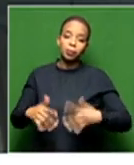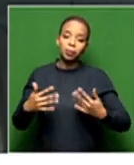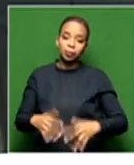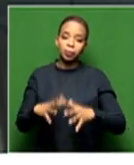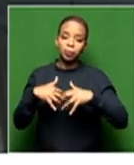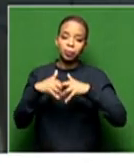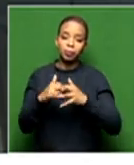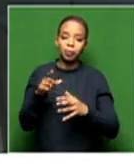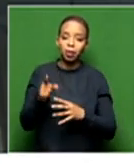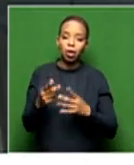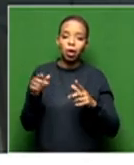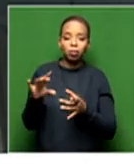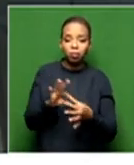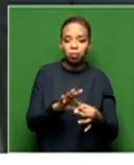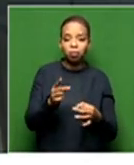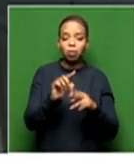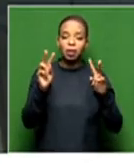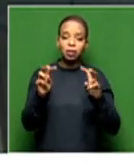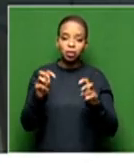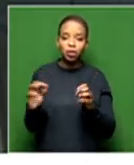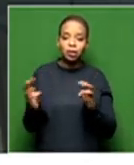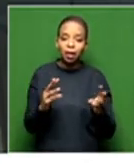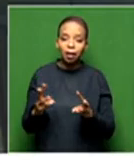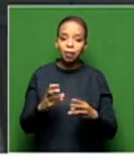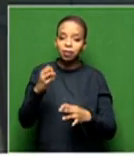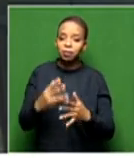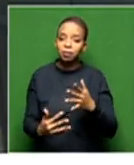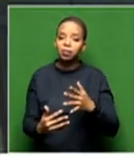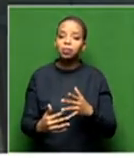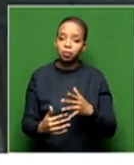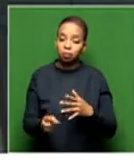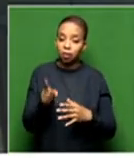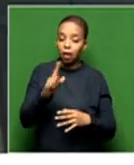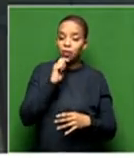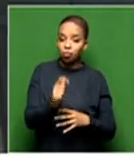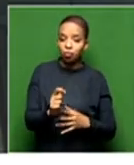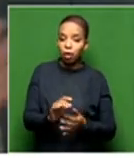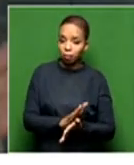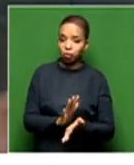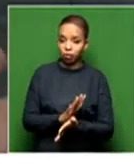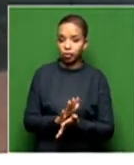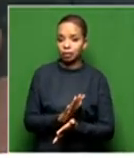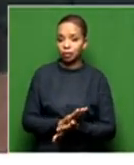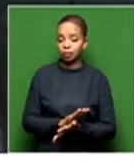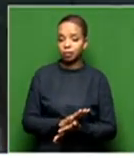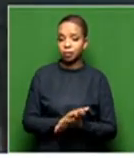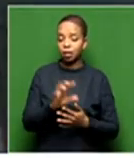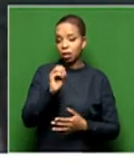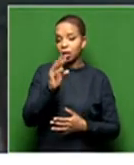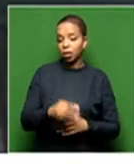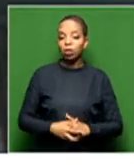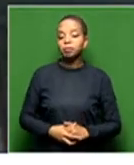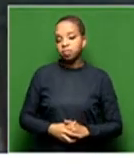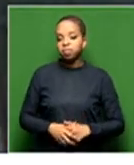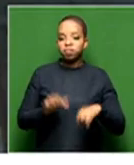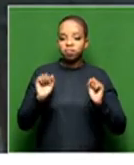different requirements that we, and this is highly appreciated. And so, yes, lastly, maybe this summit